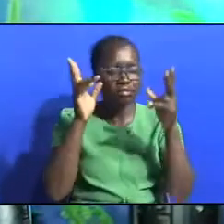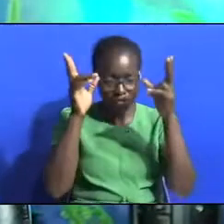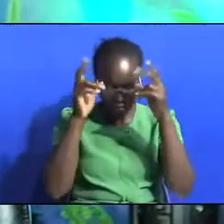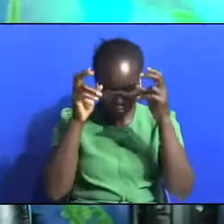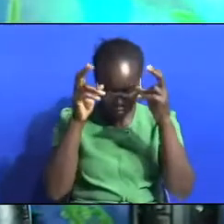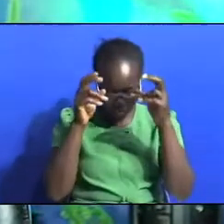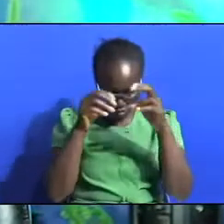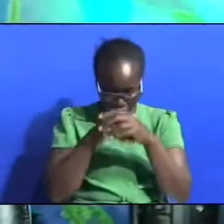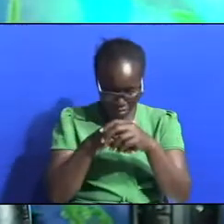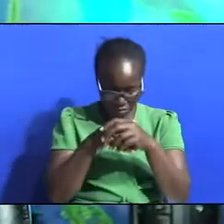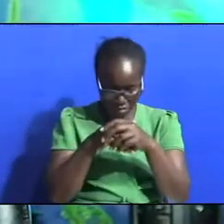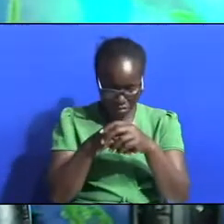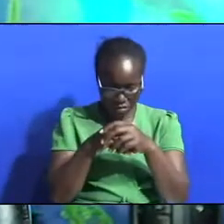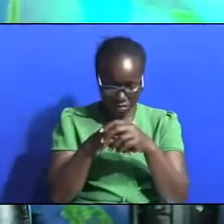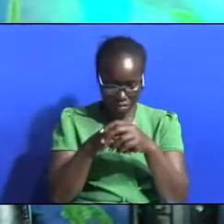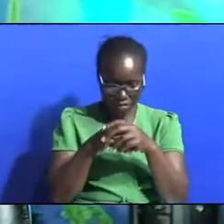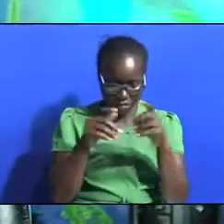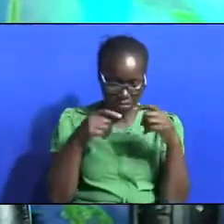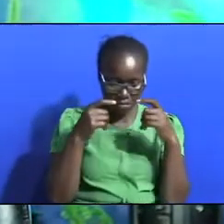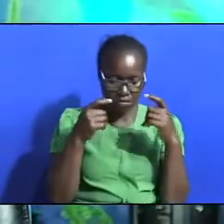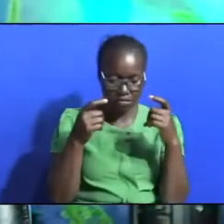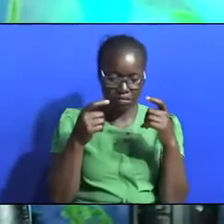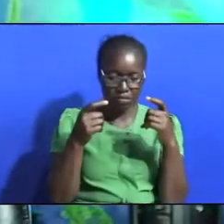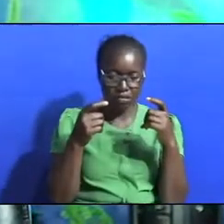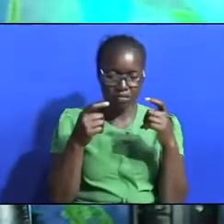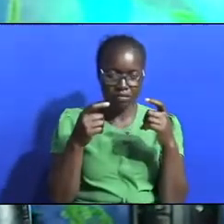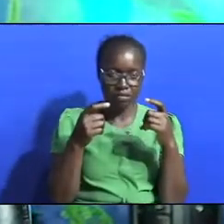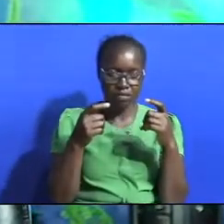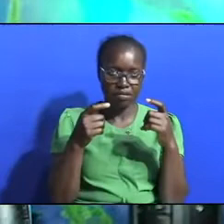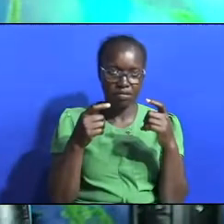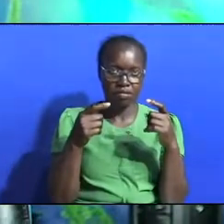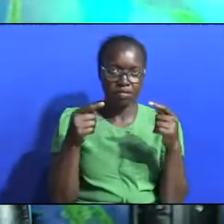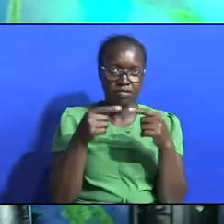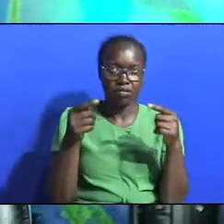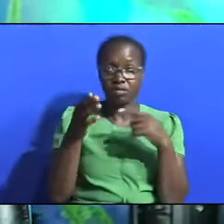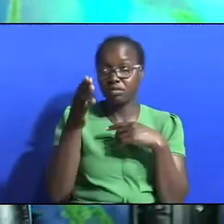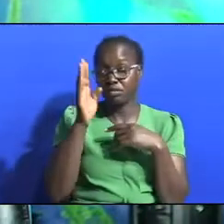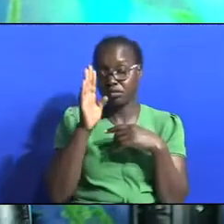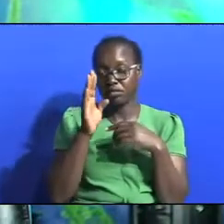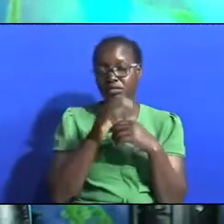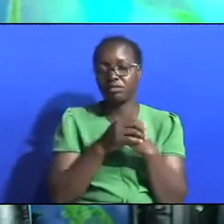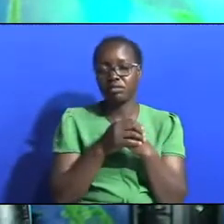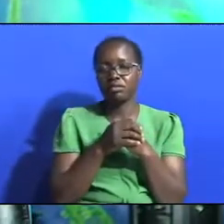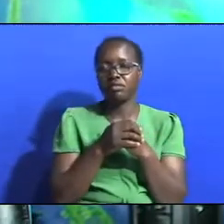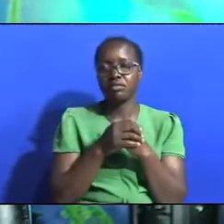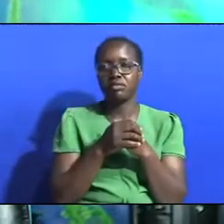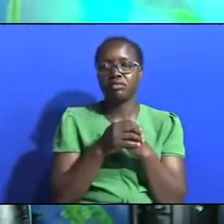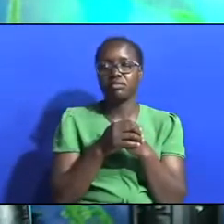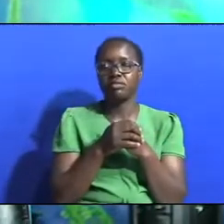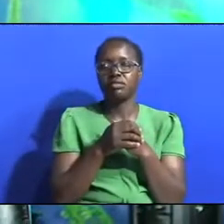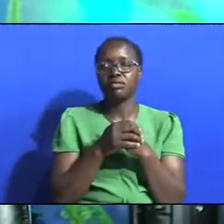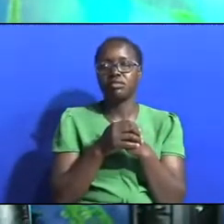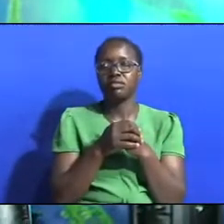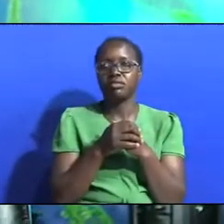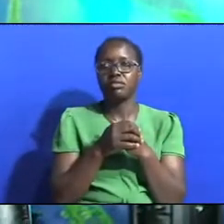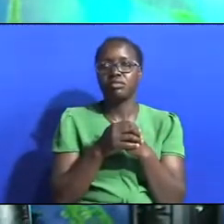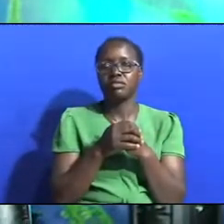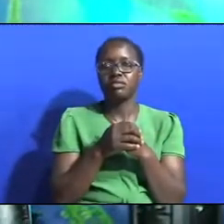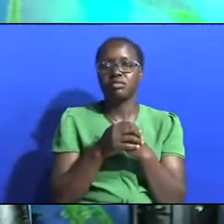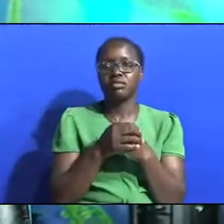devil and they sinned, they did wrong against God, their will stopped being